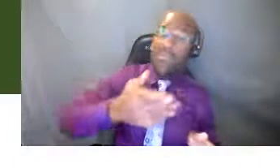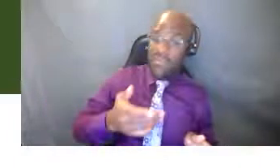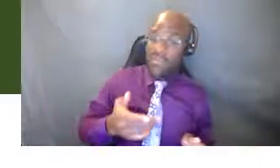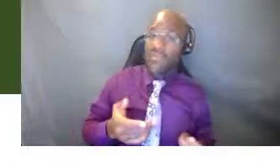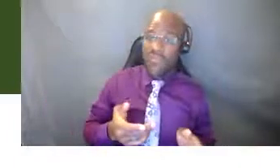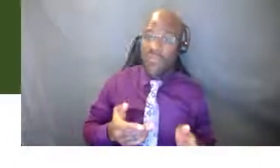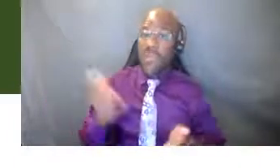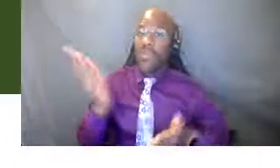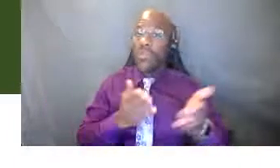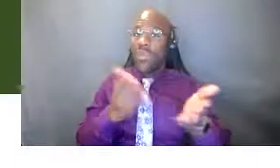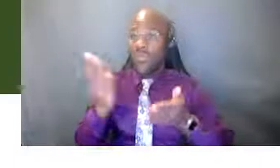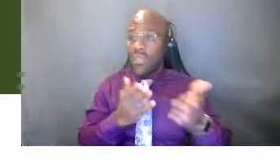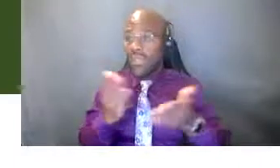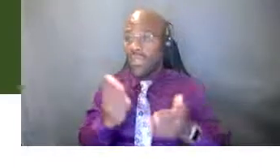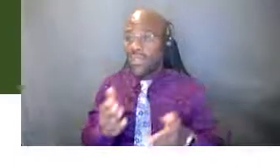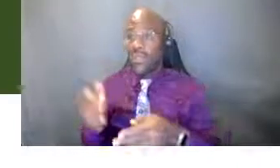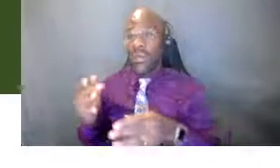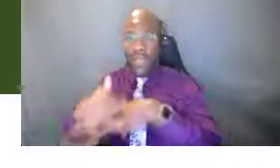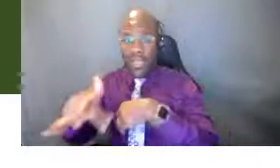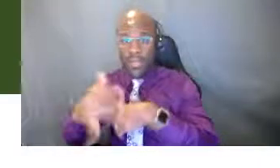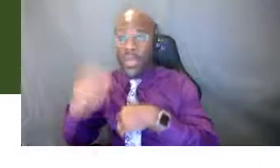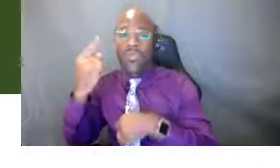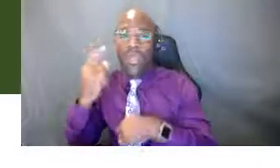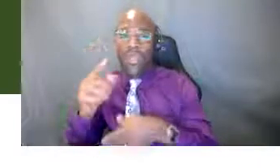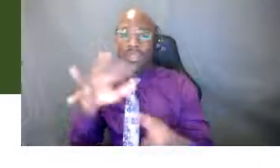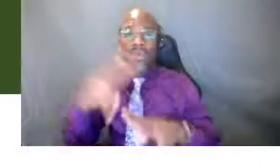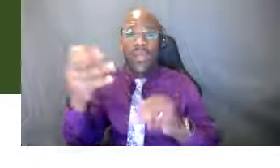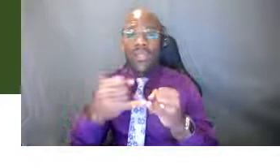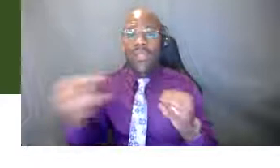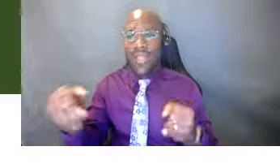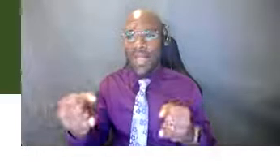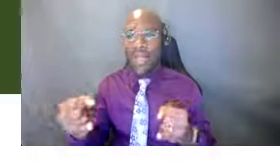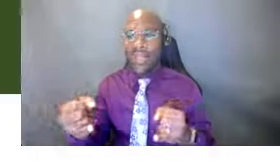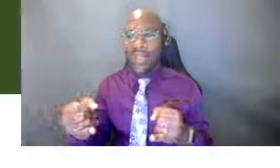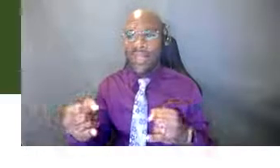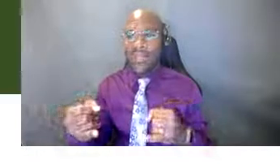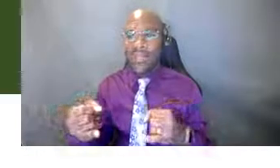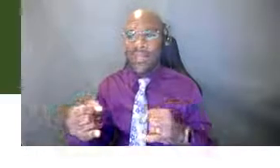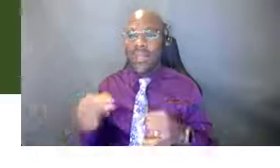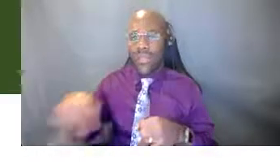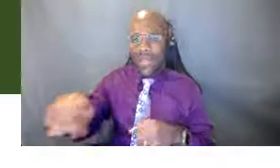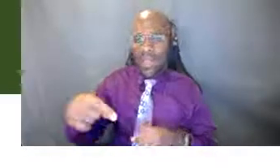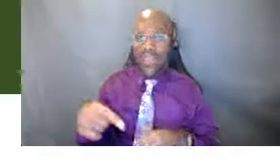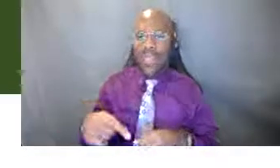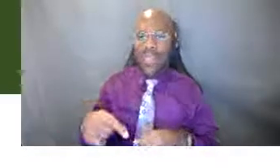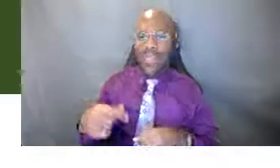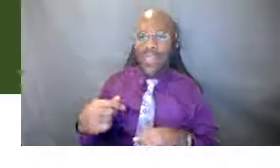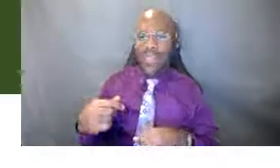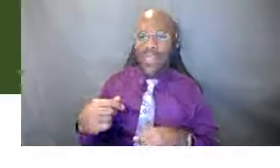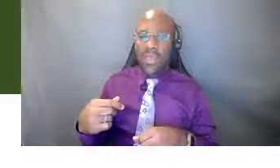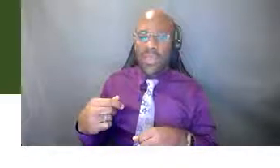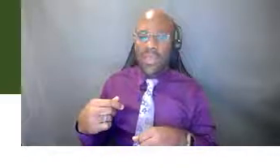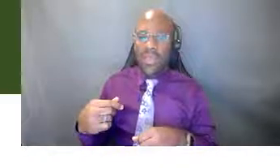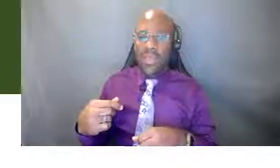crisis line is inadequately trained to verbally de-escalate a crisis. Even